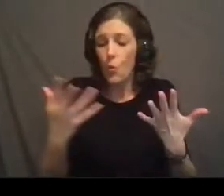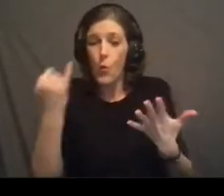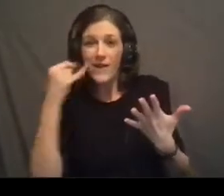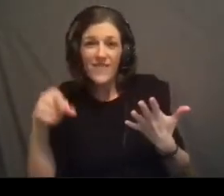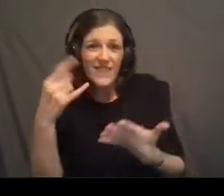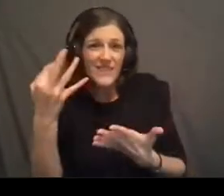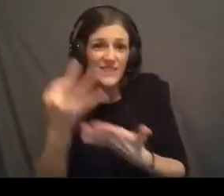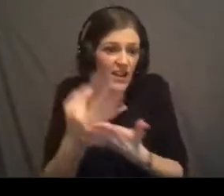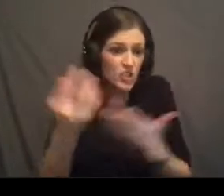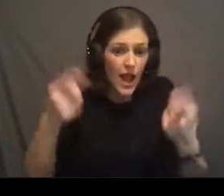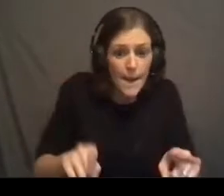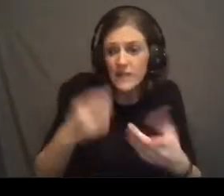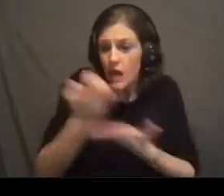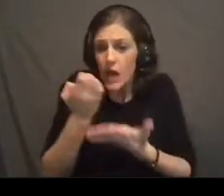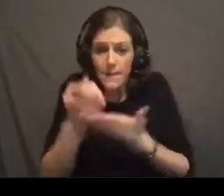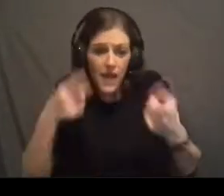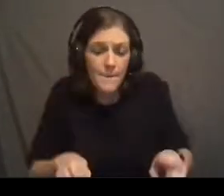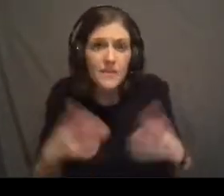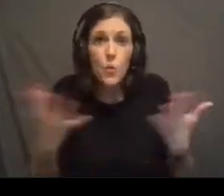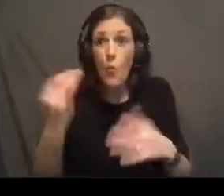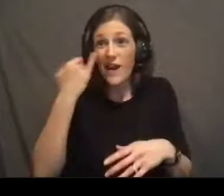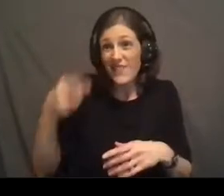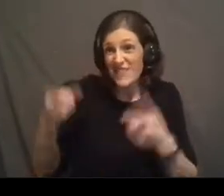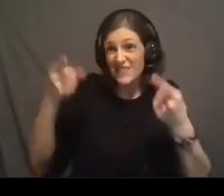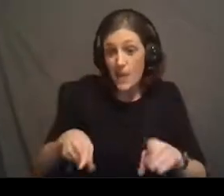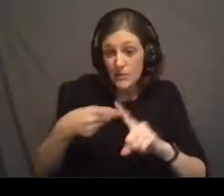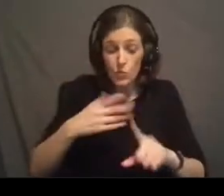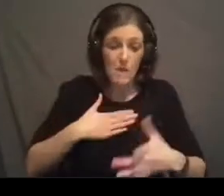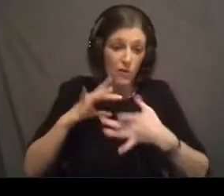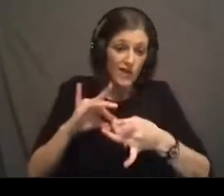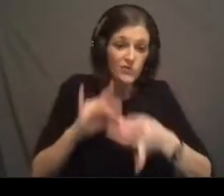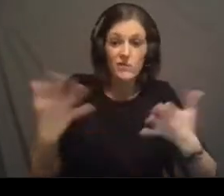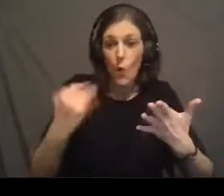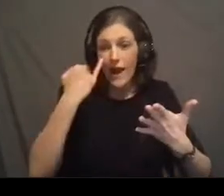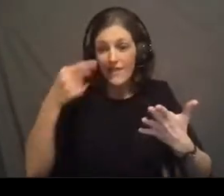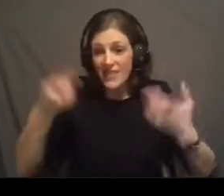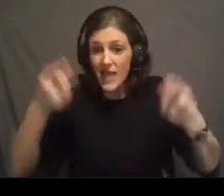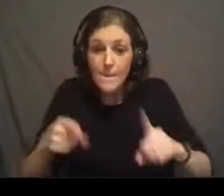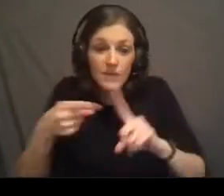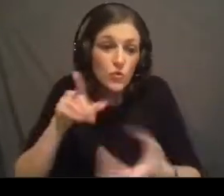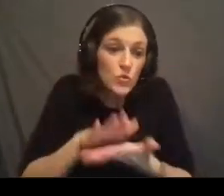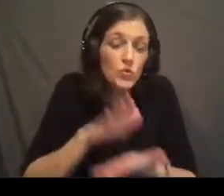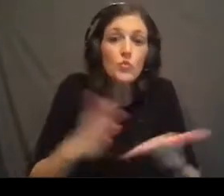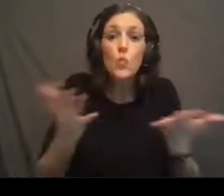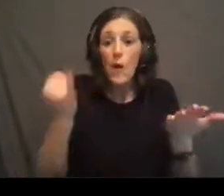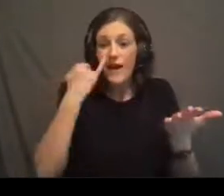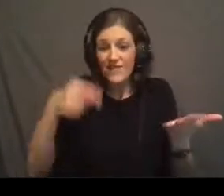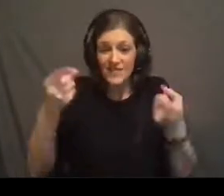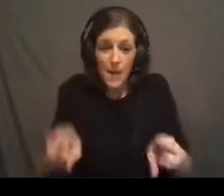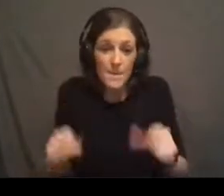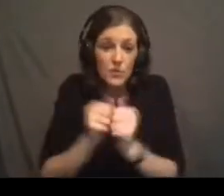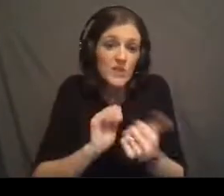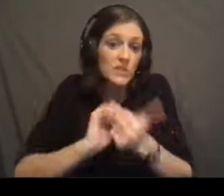this happens economically? What if this happens to my relationships? What if this happens to the schools? What if this happens with